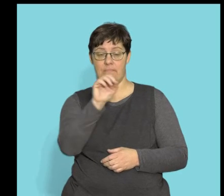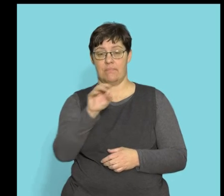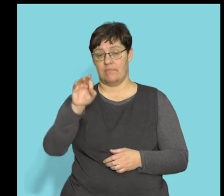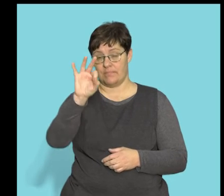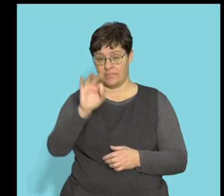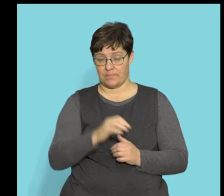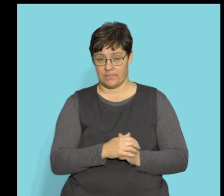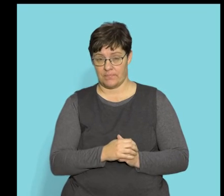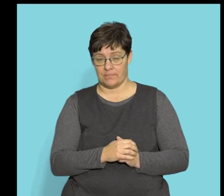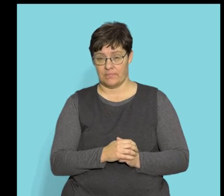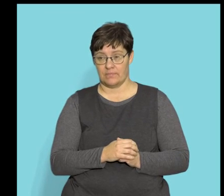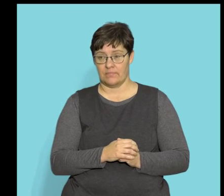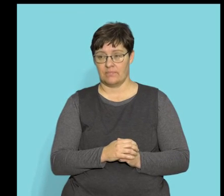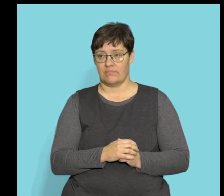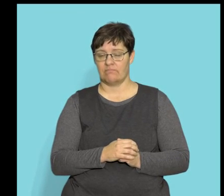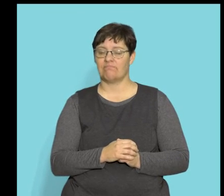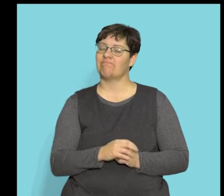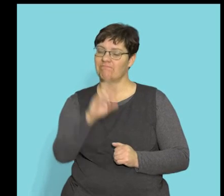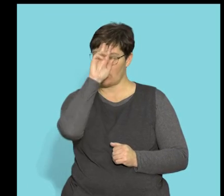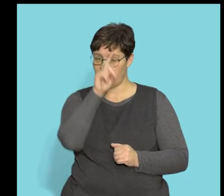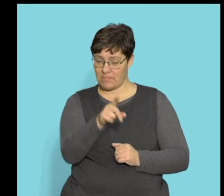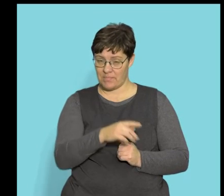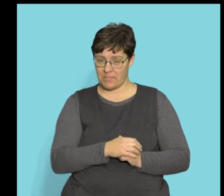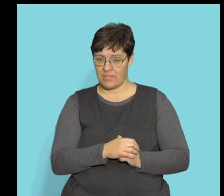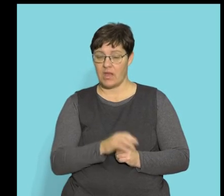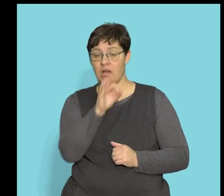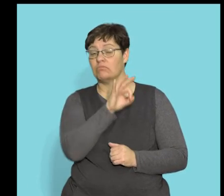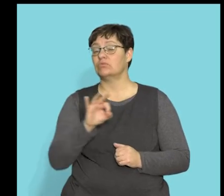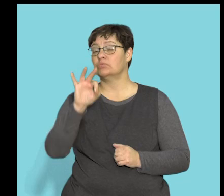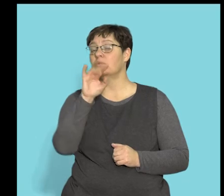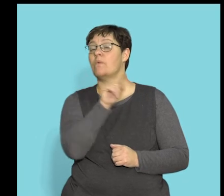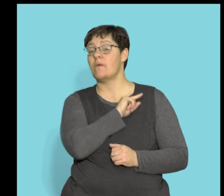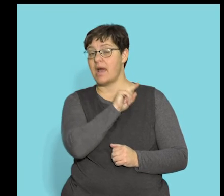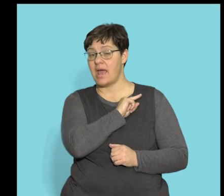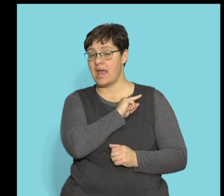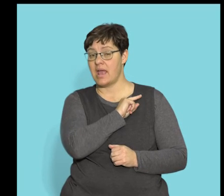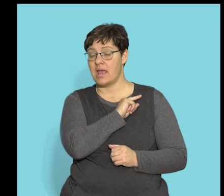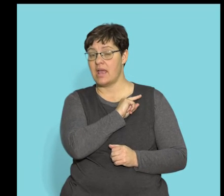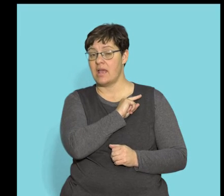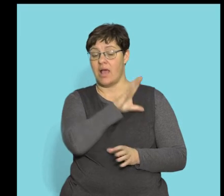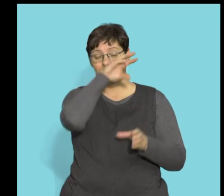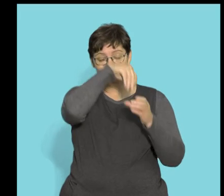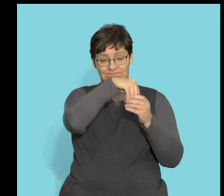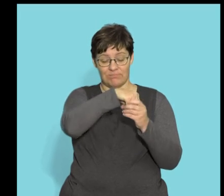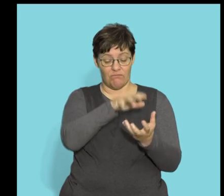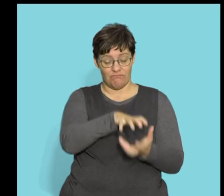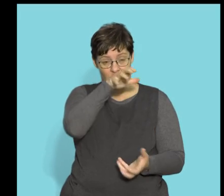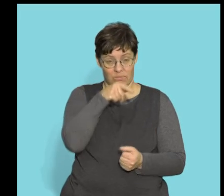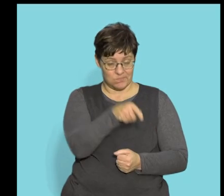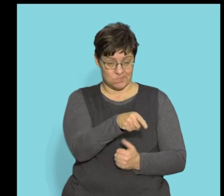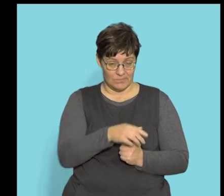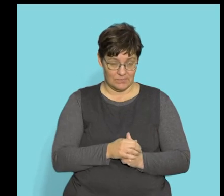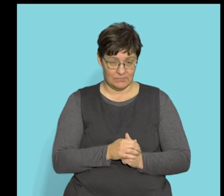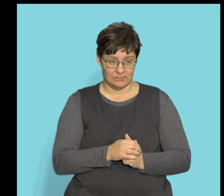480 centimeters cubed. Again, just a reminder, I've said cubed because it is the